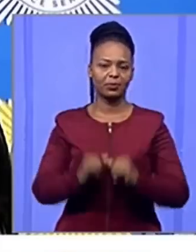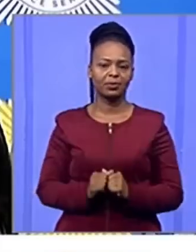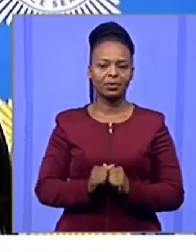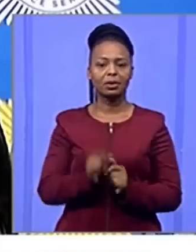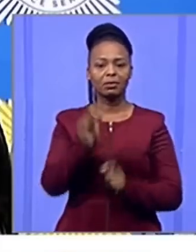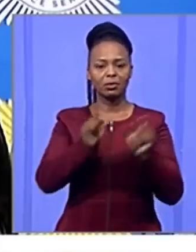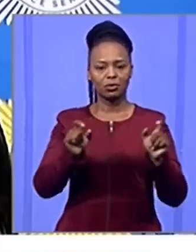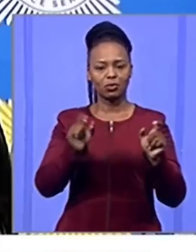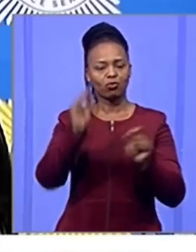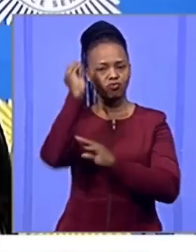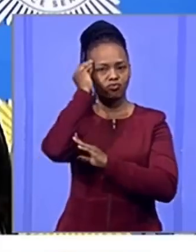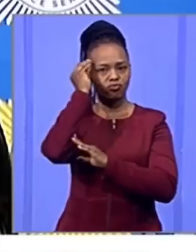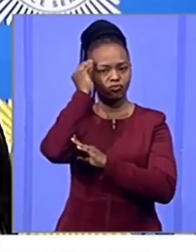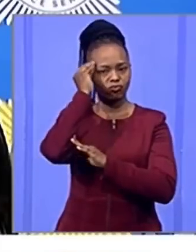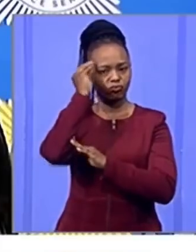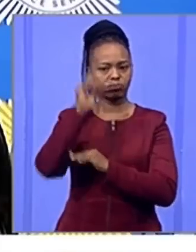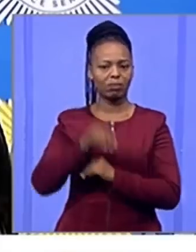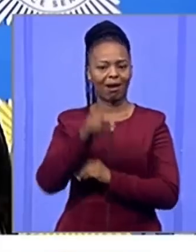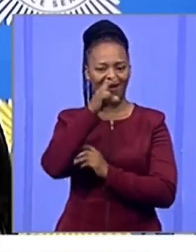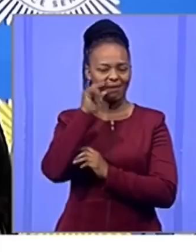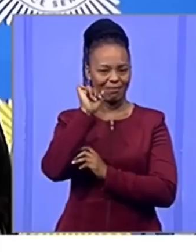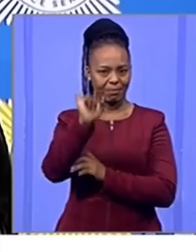of interest, by names,